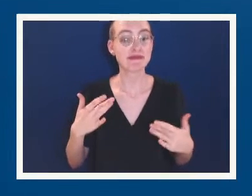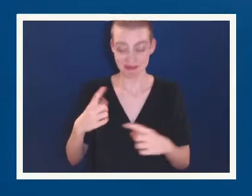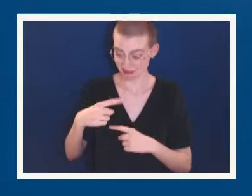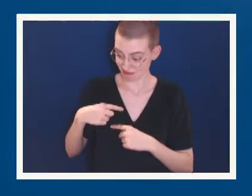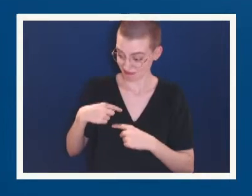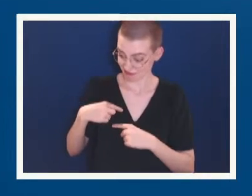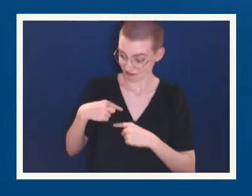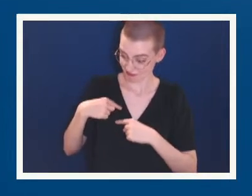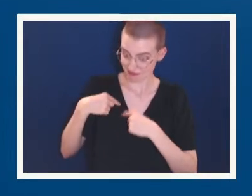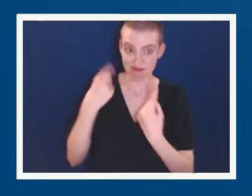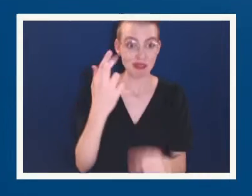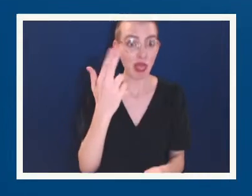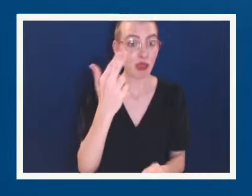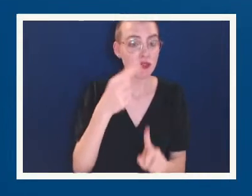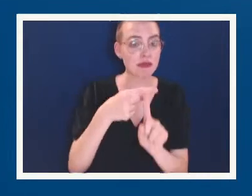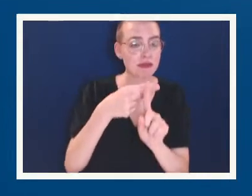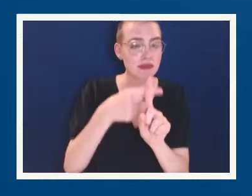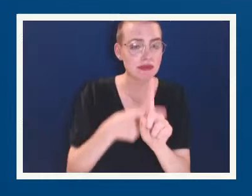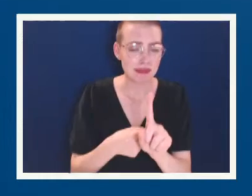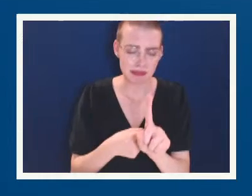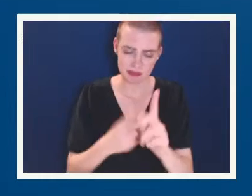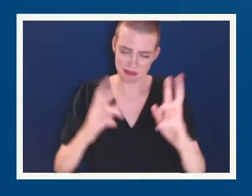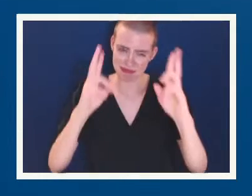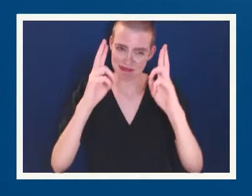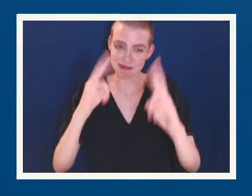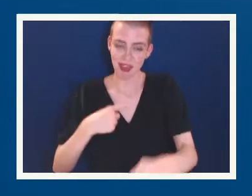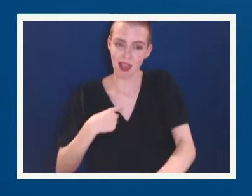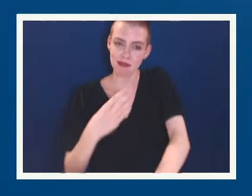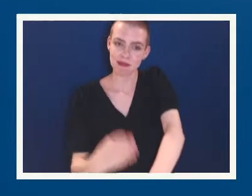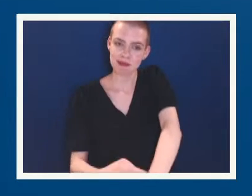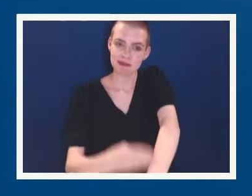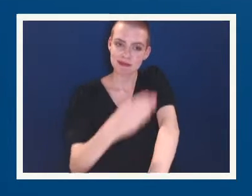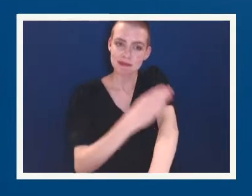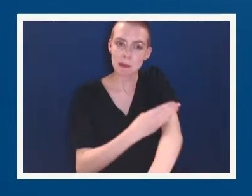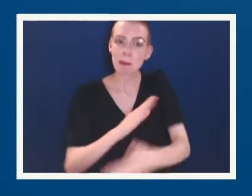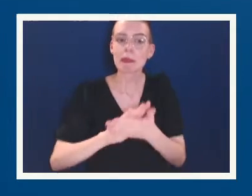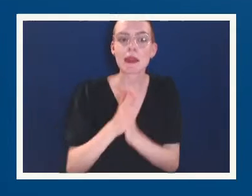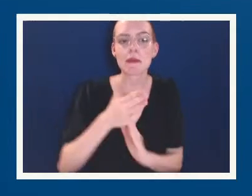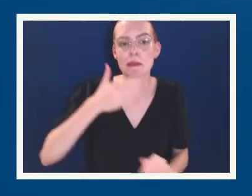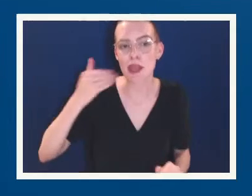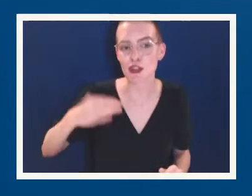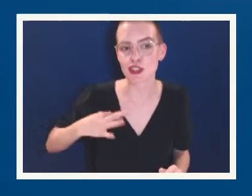hopefully a better candidate than when I started, and certainly